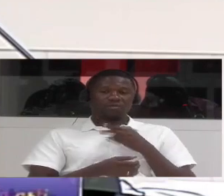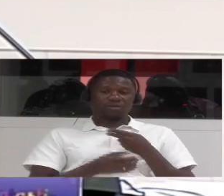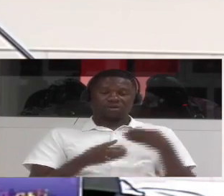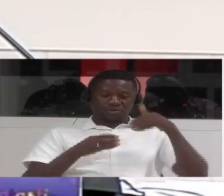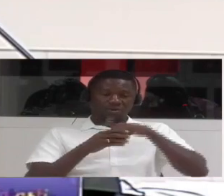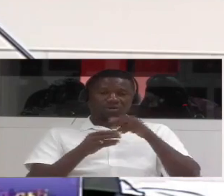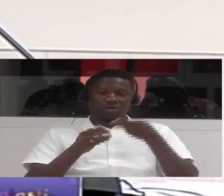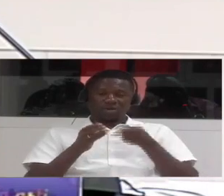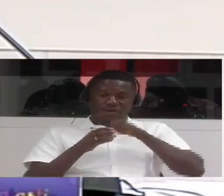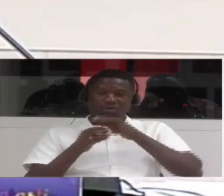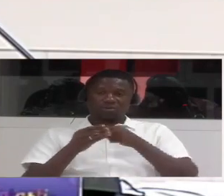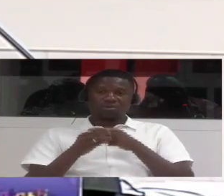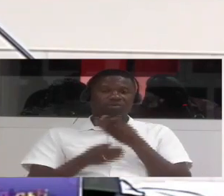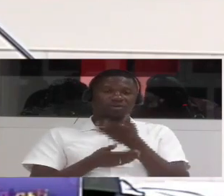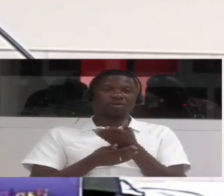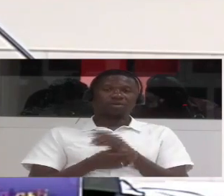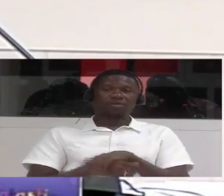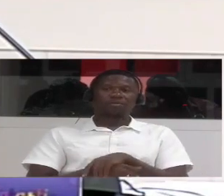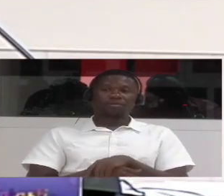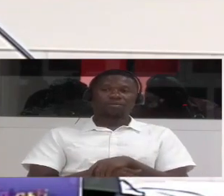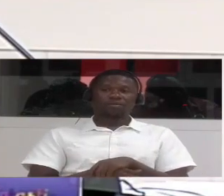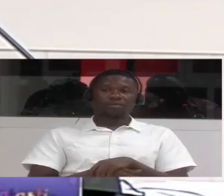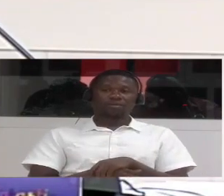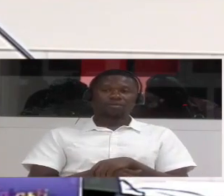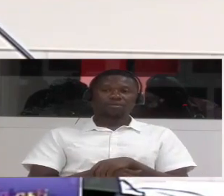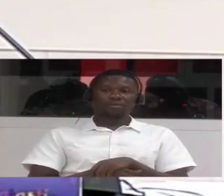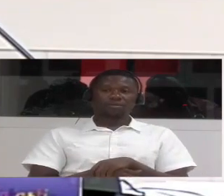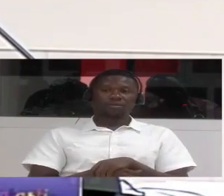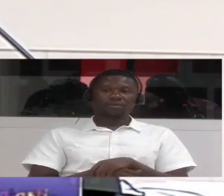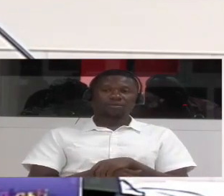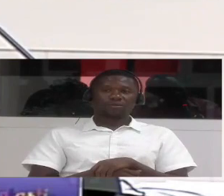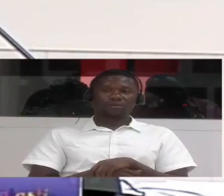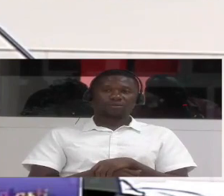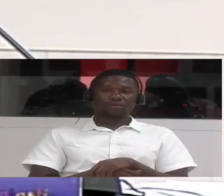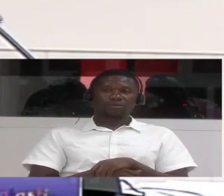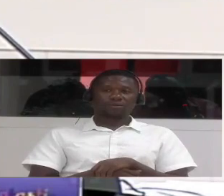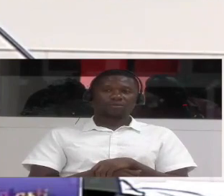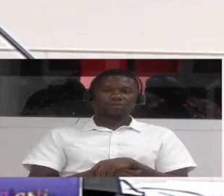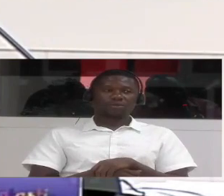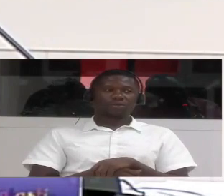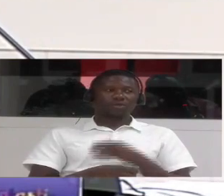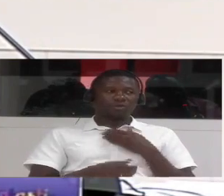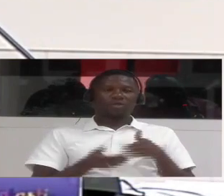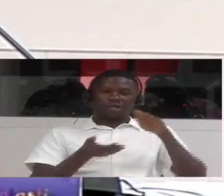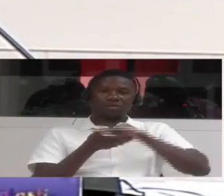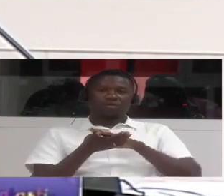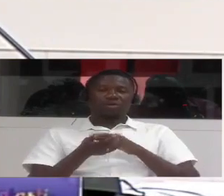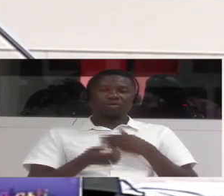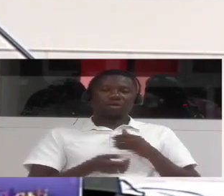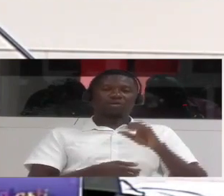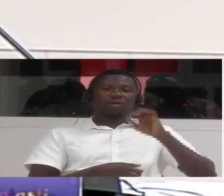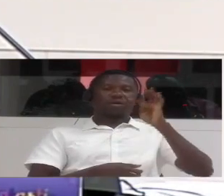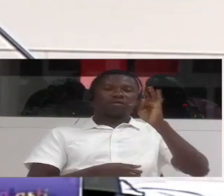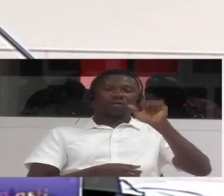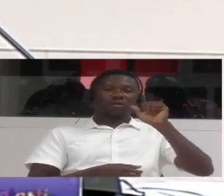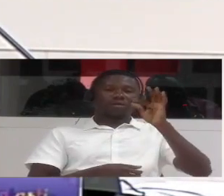yes. Just to add on to that, we have Fatou Jaumane and Fatou Kamara added to the list. Yes. Thank